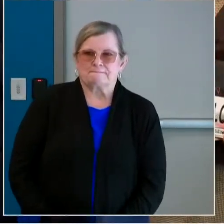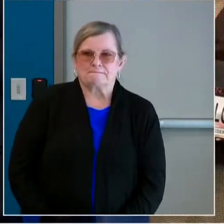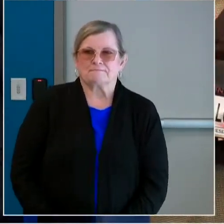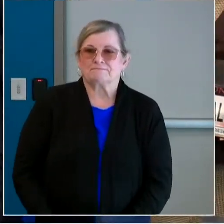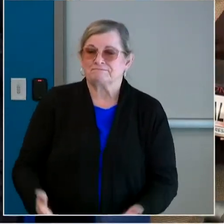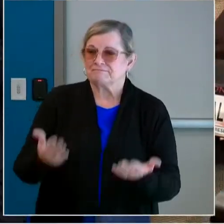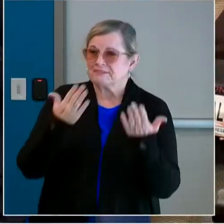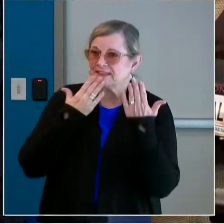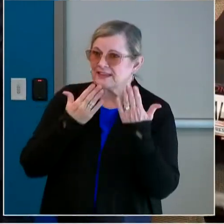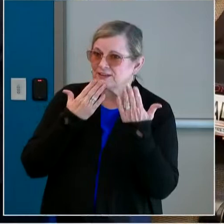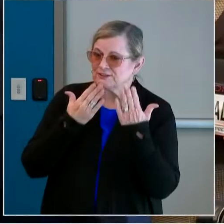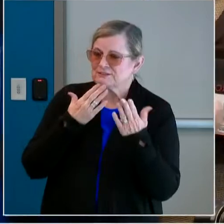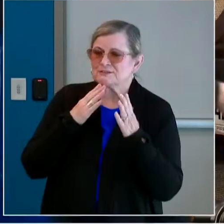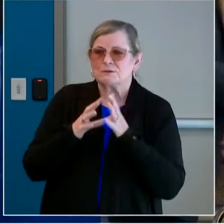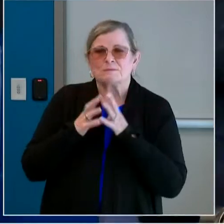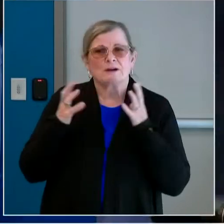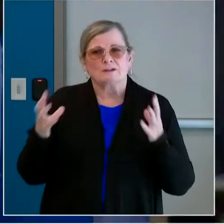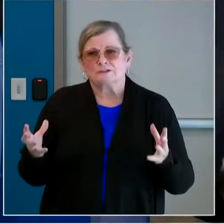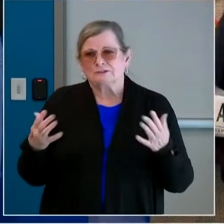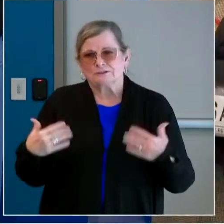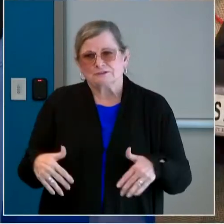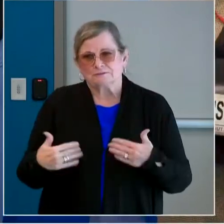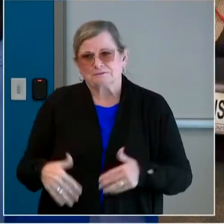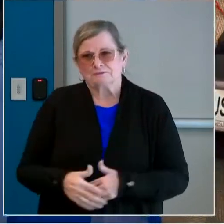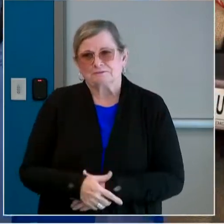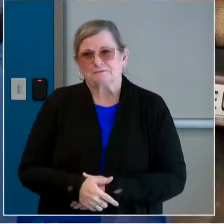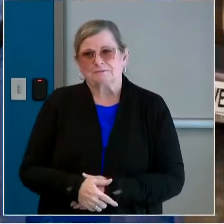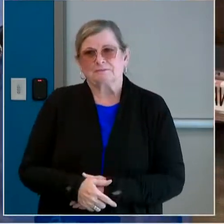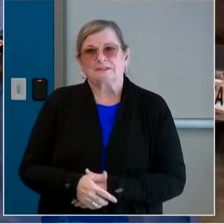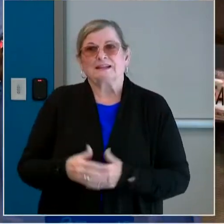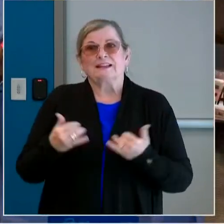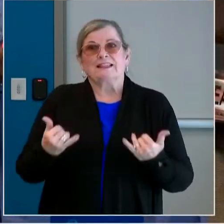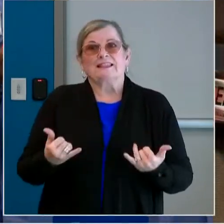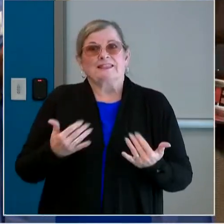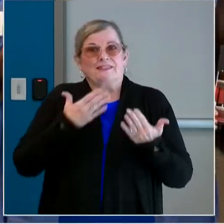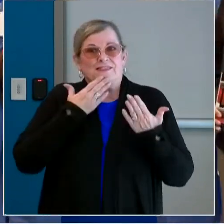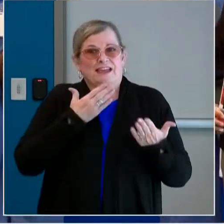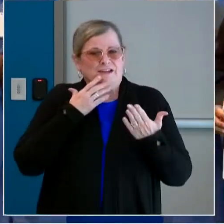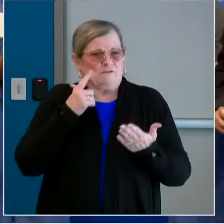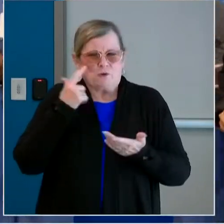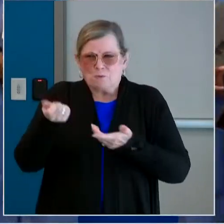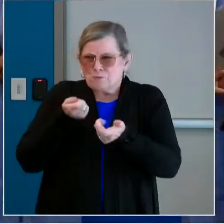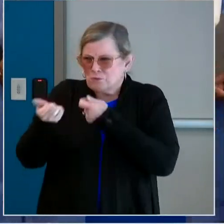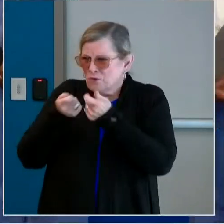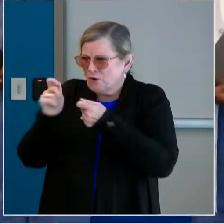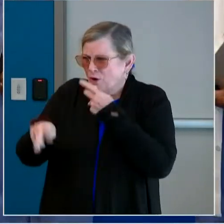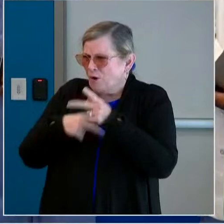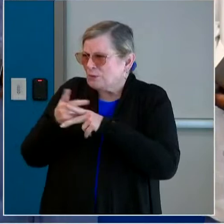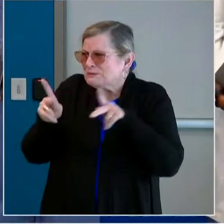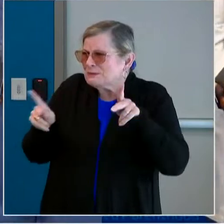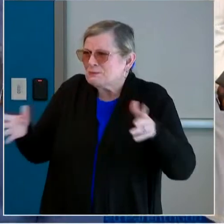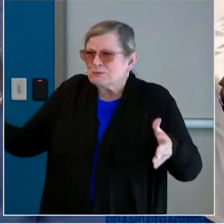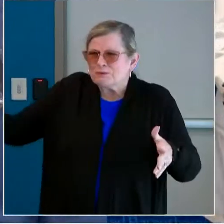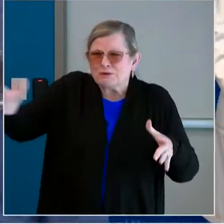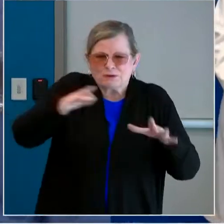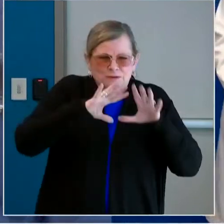Thank you so much, and thank you for pulling us together so quickly. But of course, you probably didn't need to